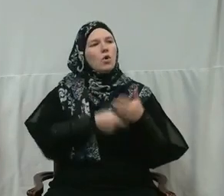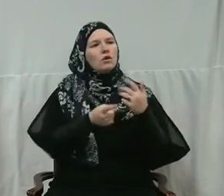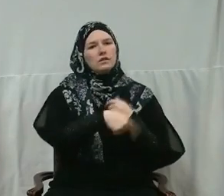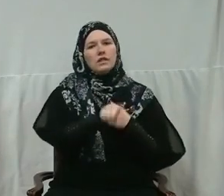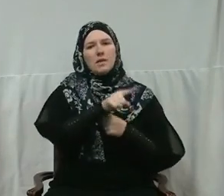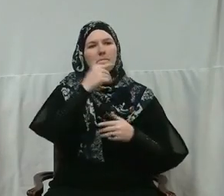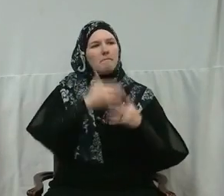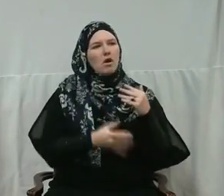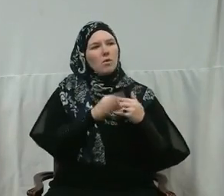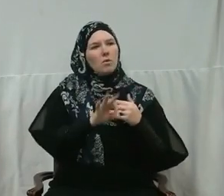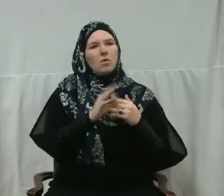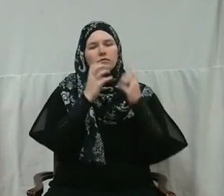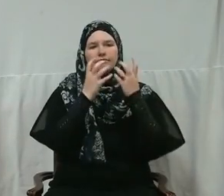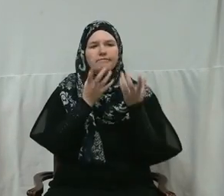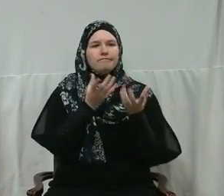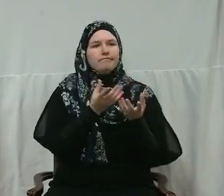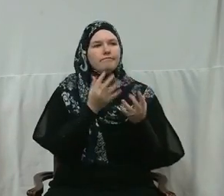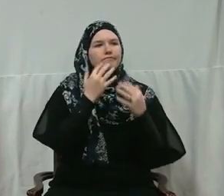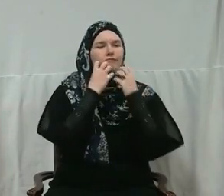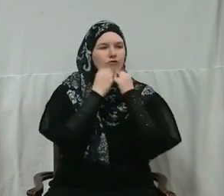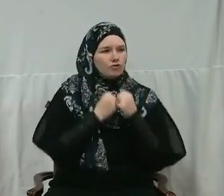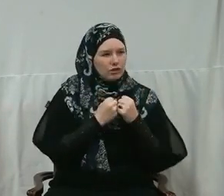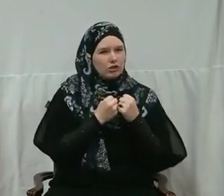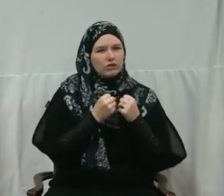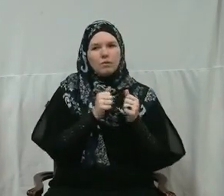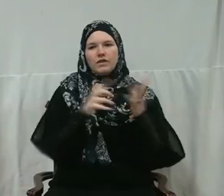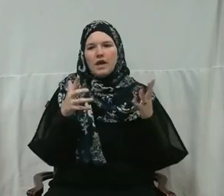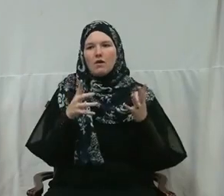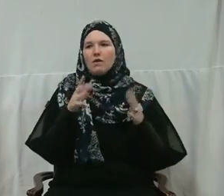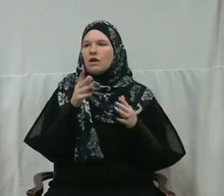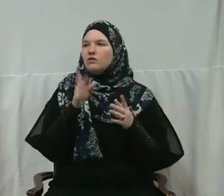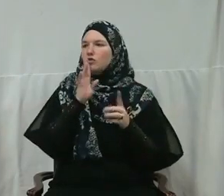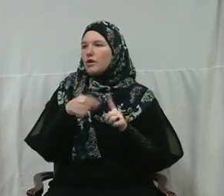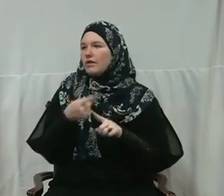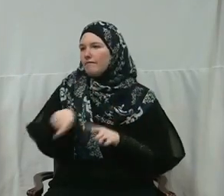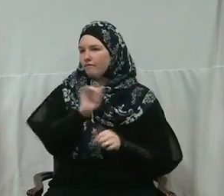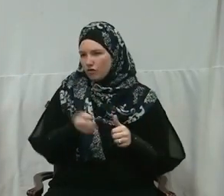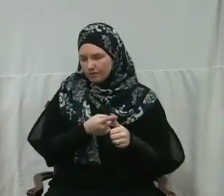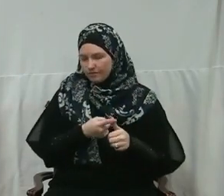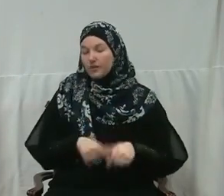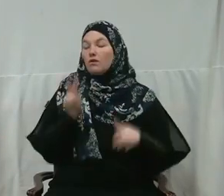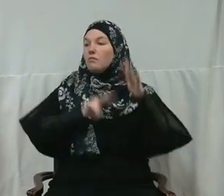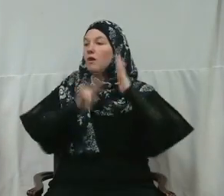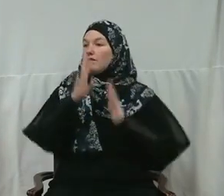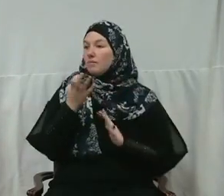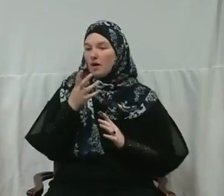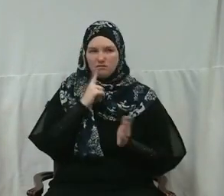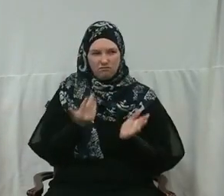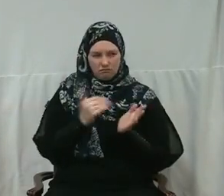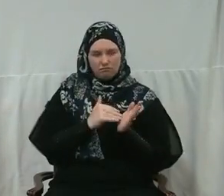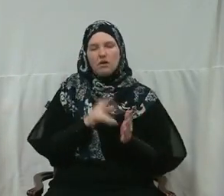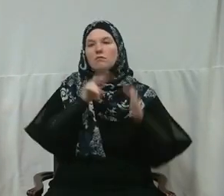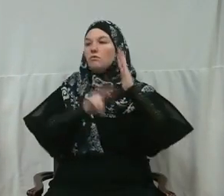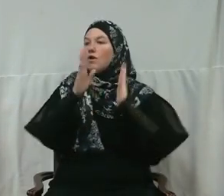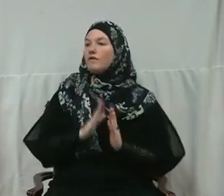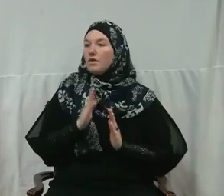without consulting them. I'll repeat this again. The Prophet sallallahu alaihi wasallam never charged